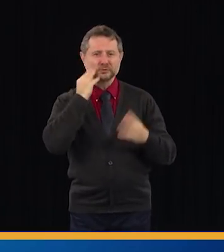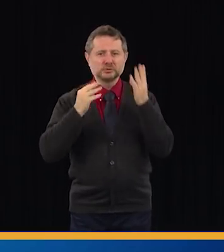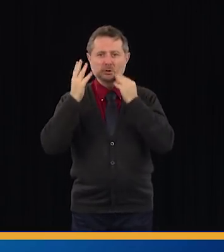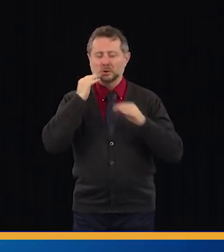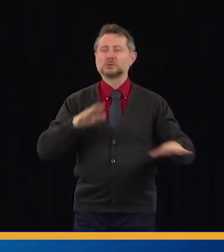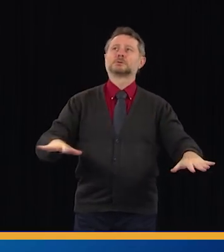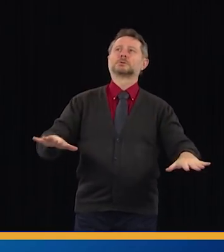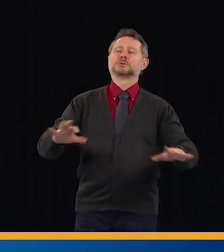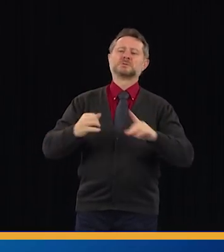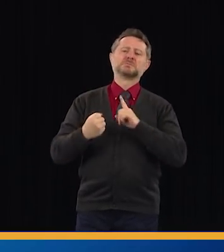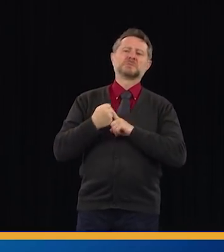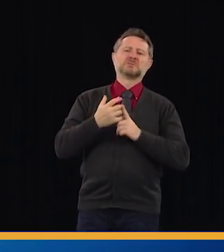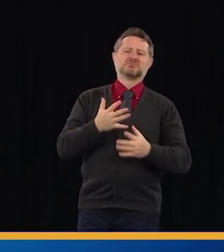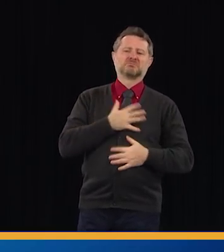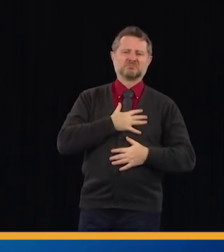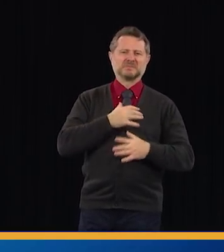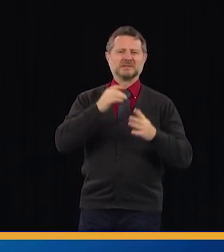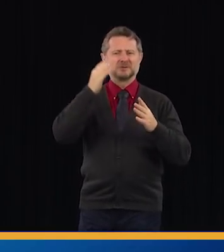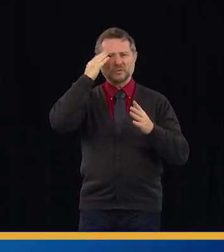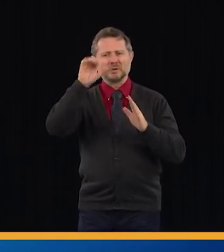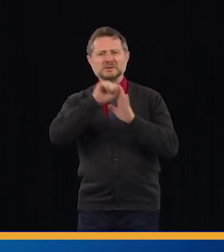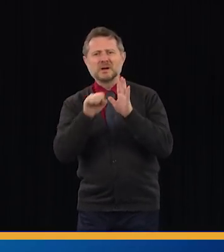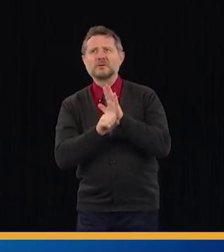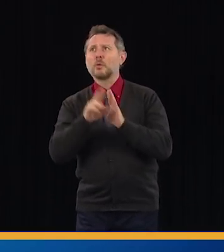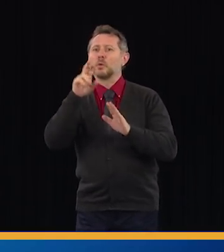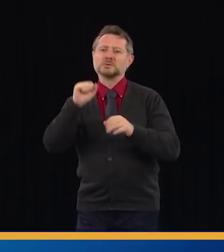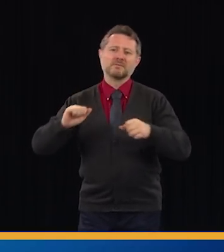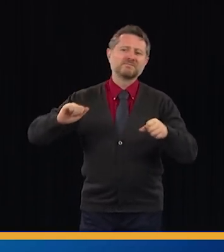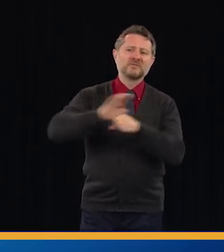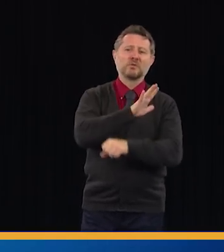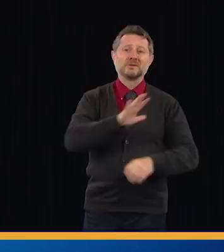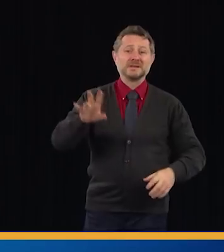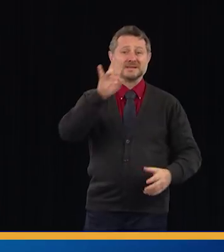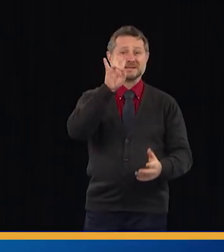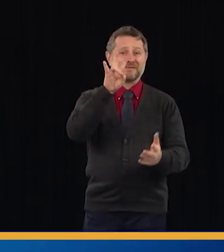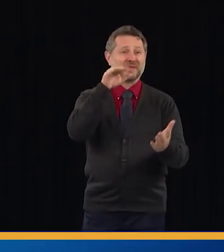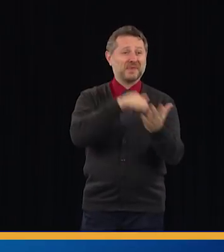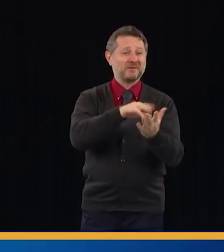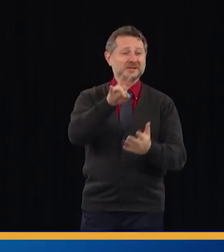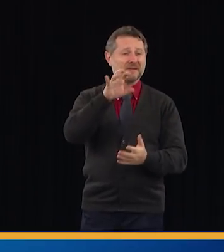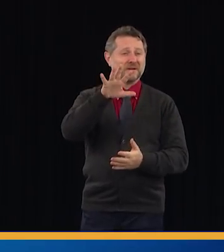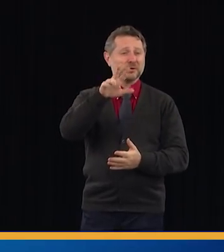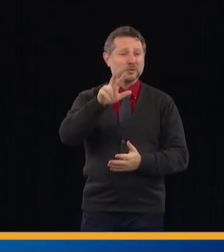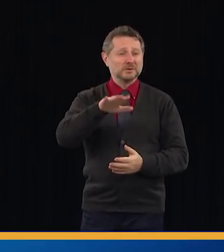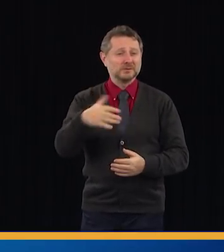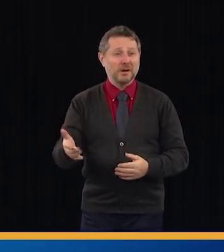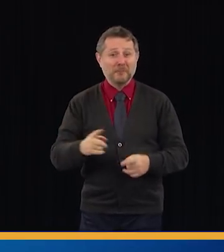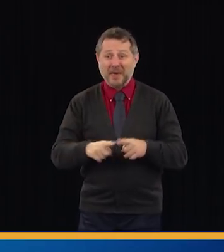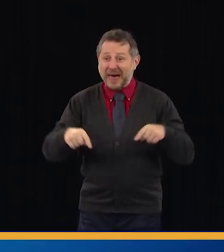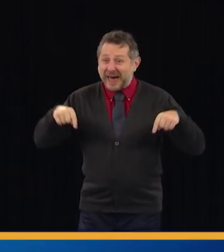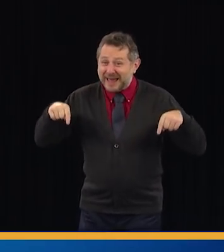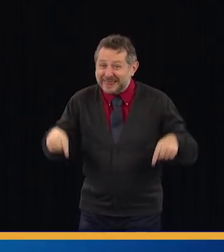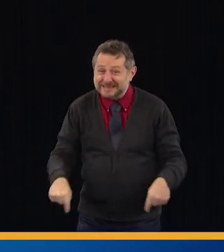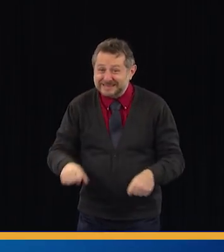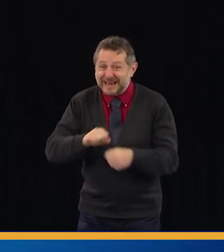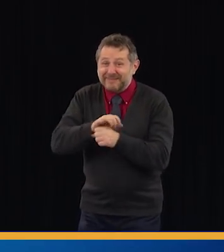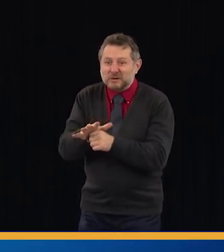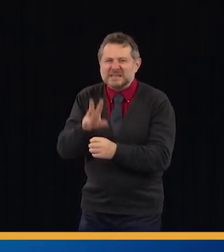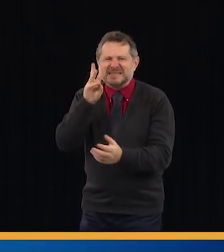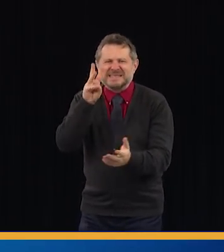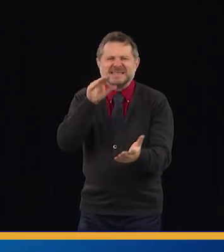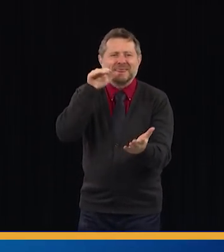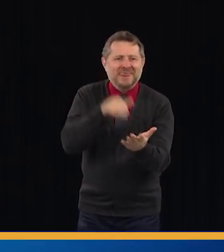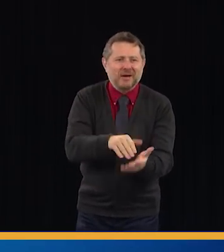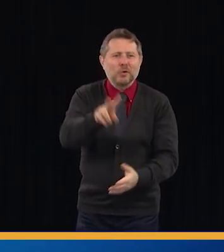this state and in this nation, 2,753 lives lost. This crisis, we've lost 6,268